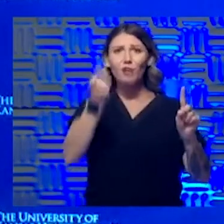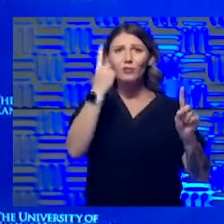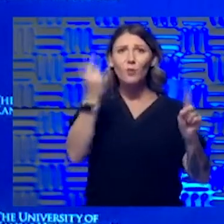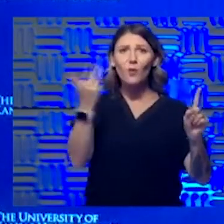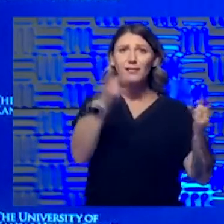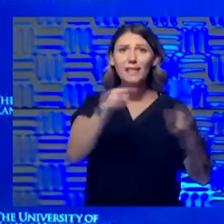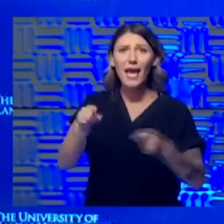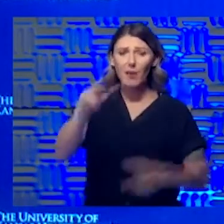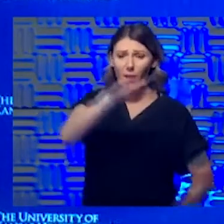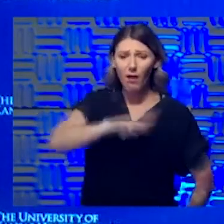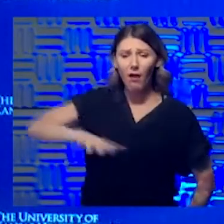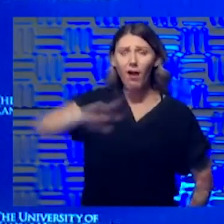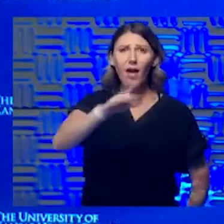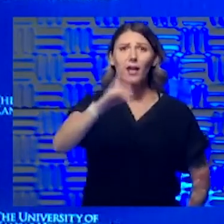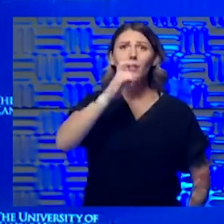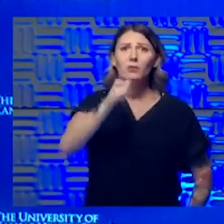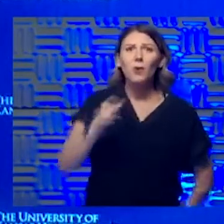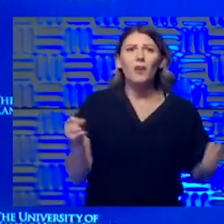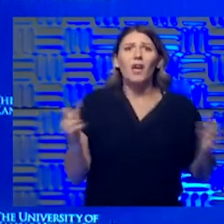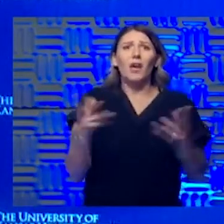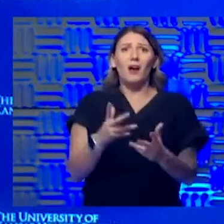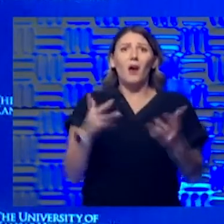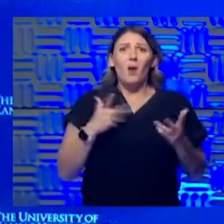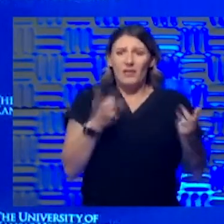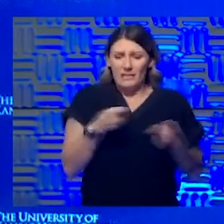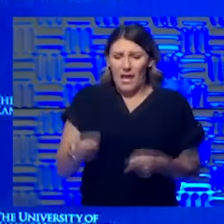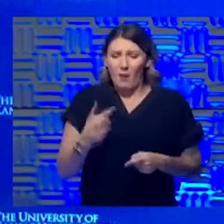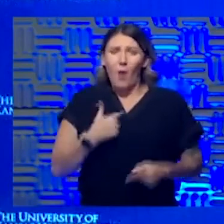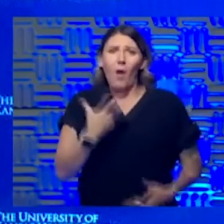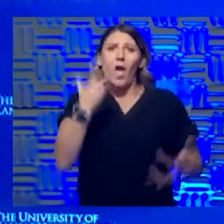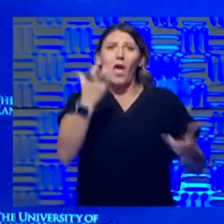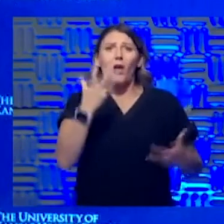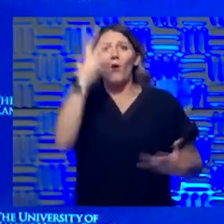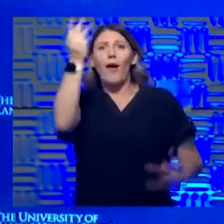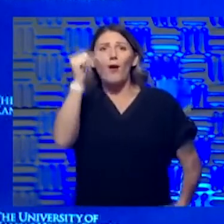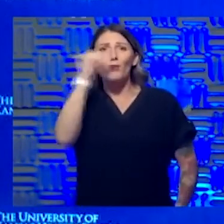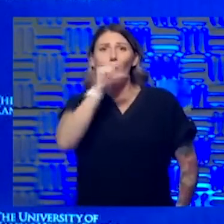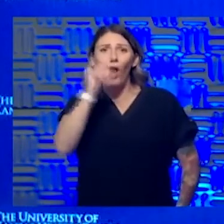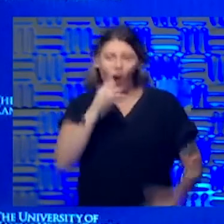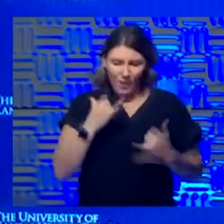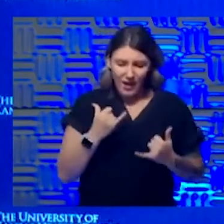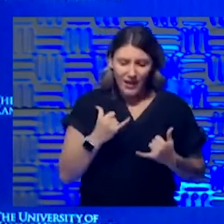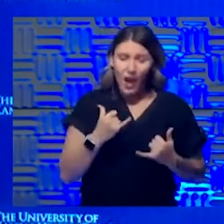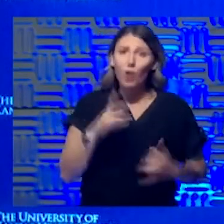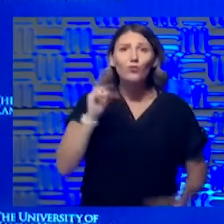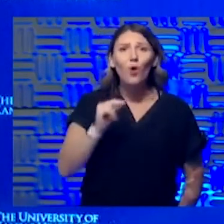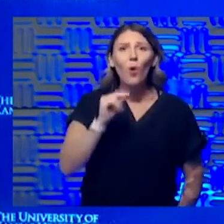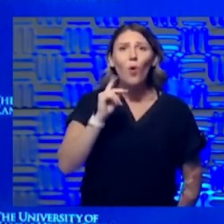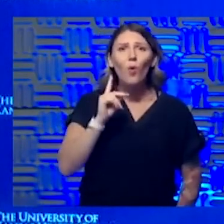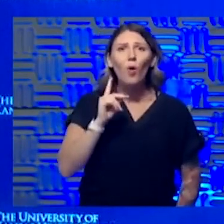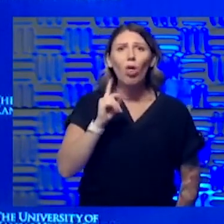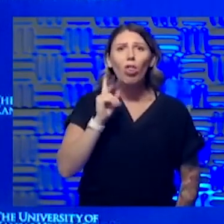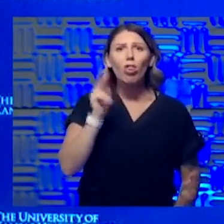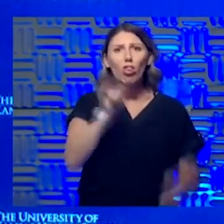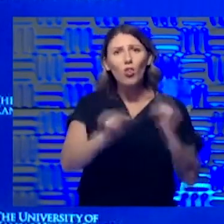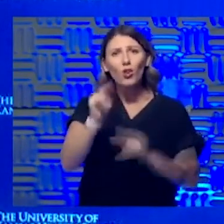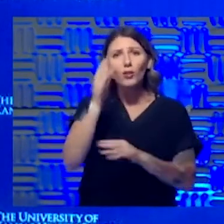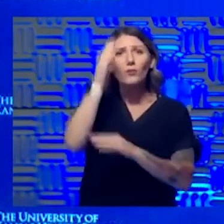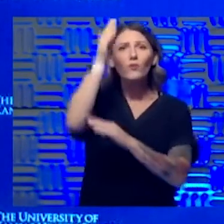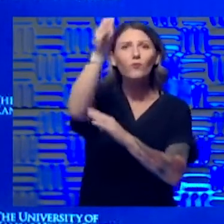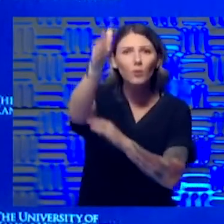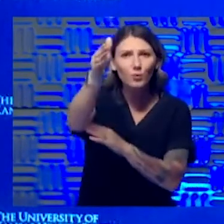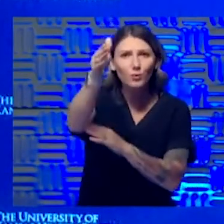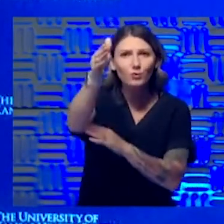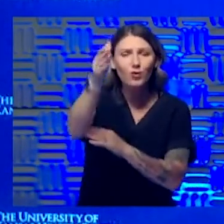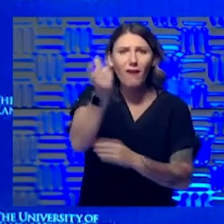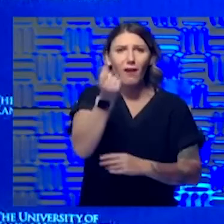Keep looking ahead. Don't get caught up with, I want to get out to a bar today, I want to get out to do that. Aim high in steering. Keep looking down the road